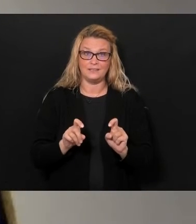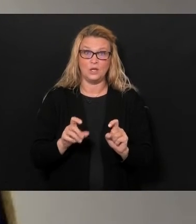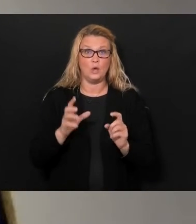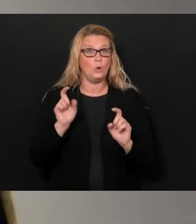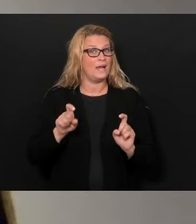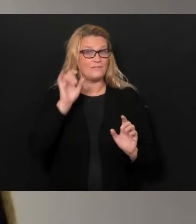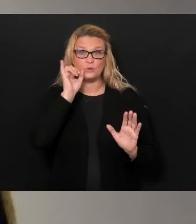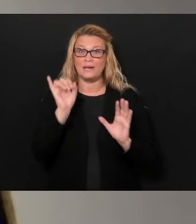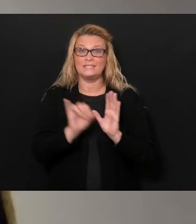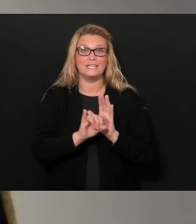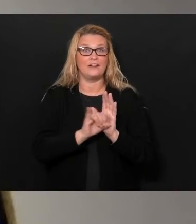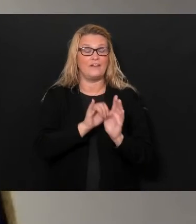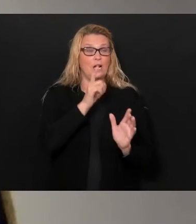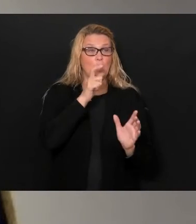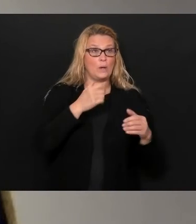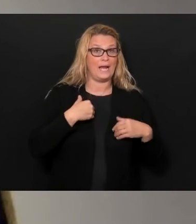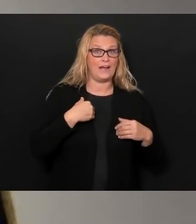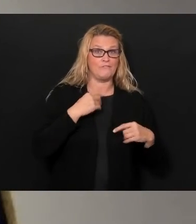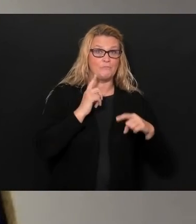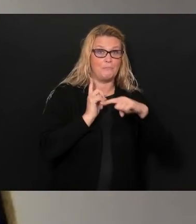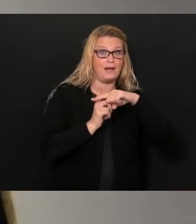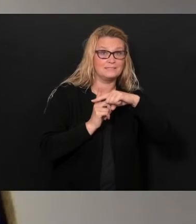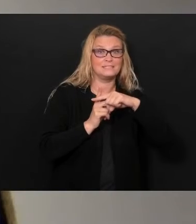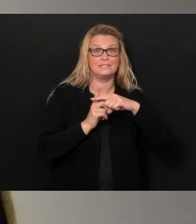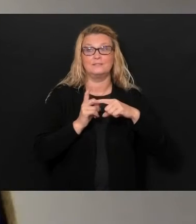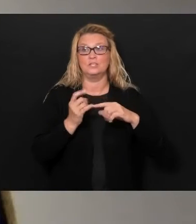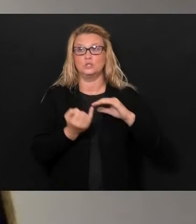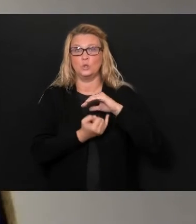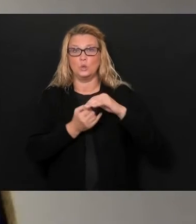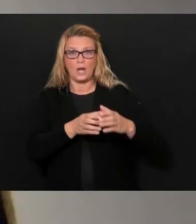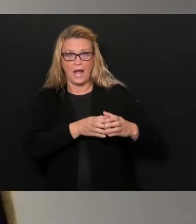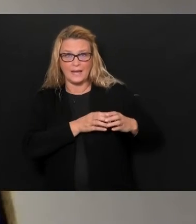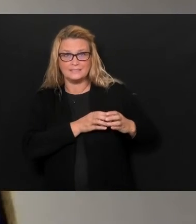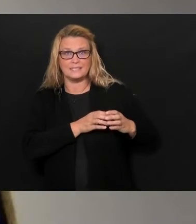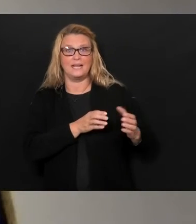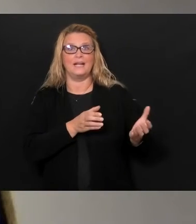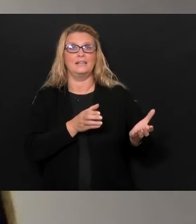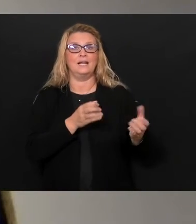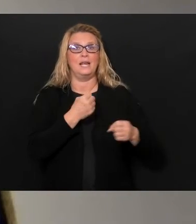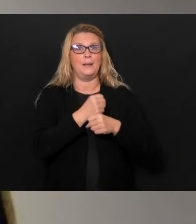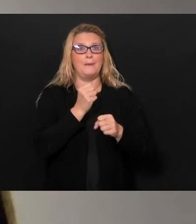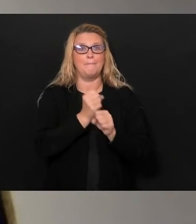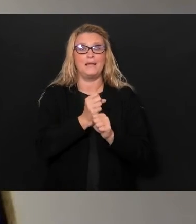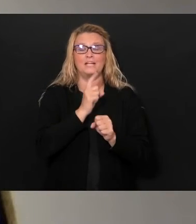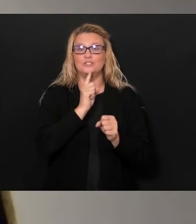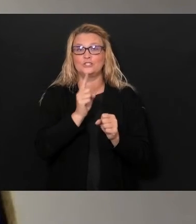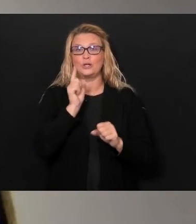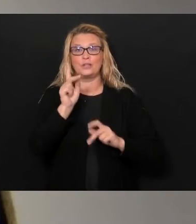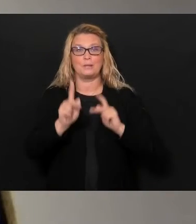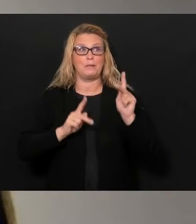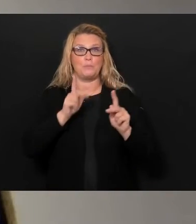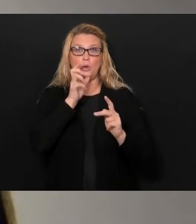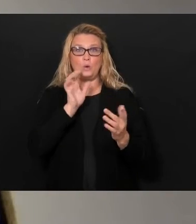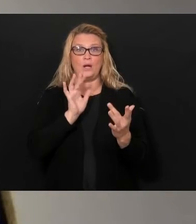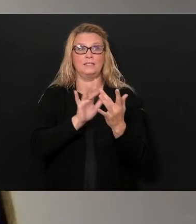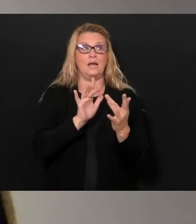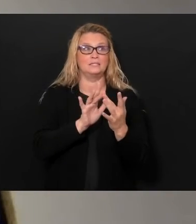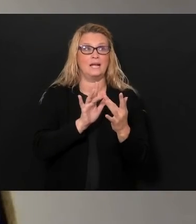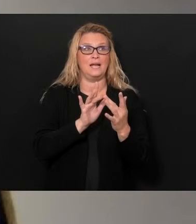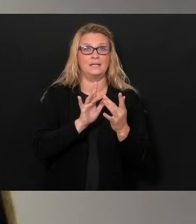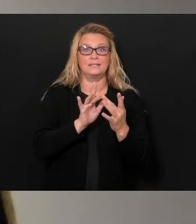identify individuals who are positive, to isolate and make sure individuals who are in close contact with